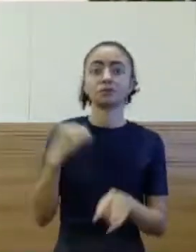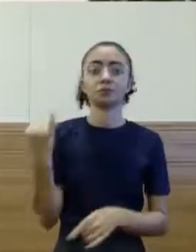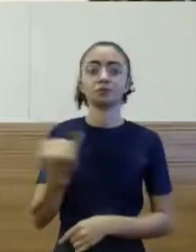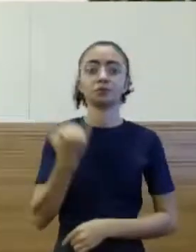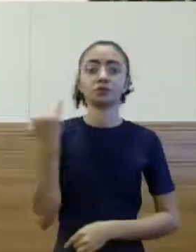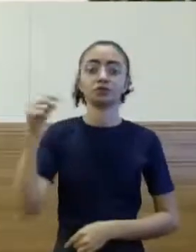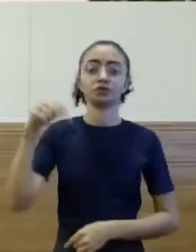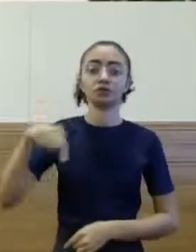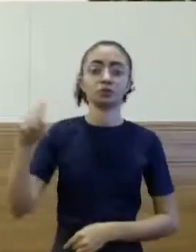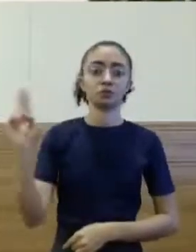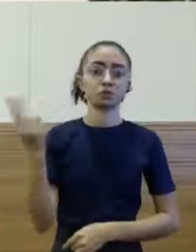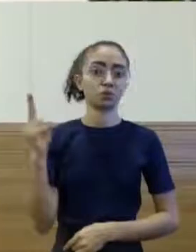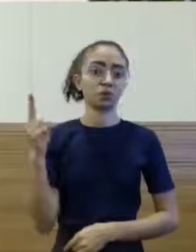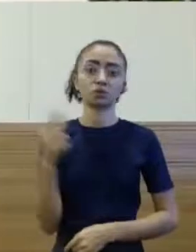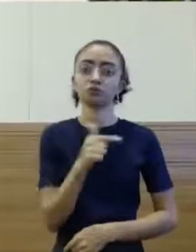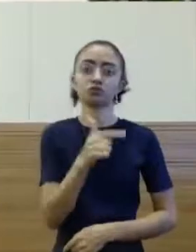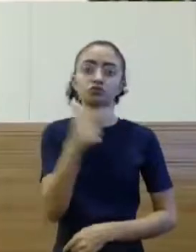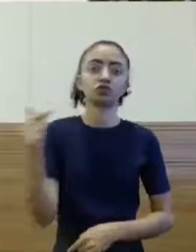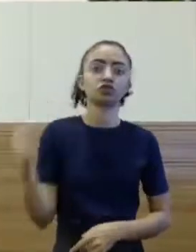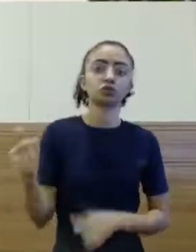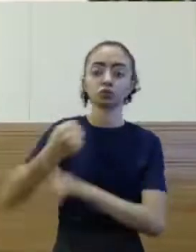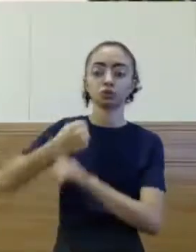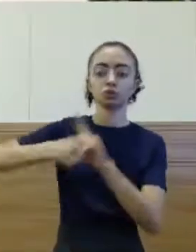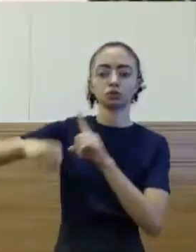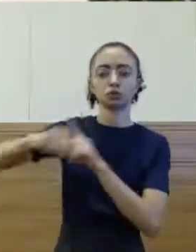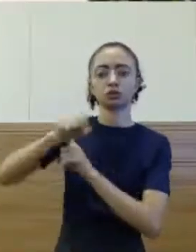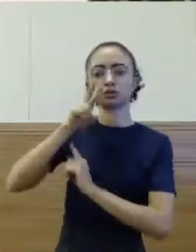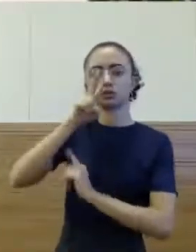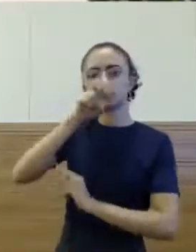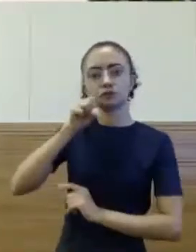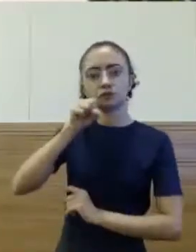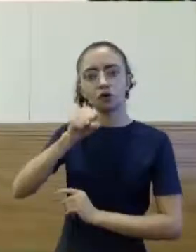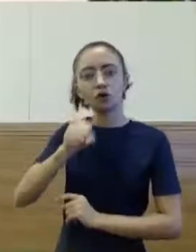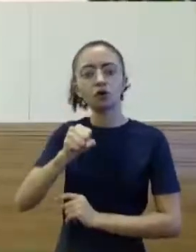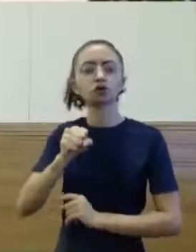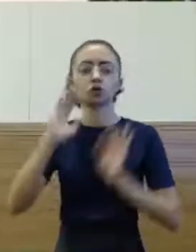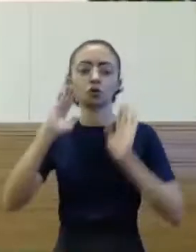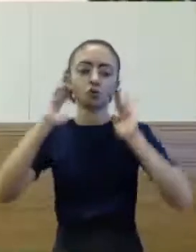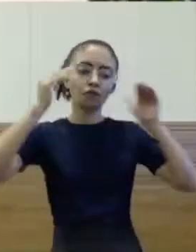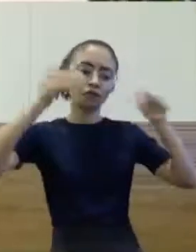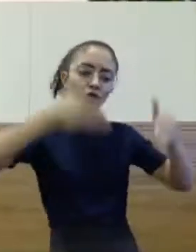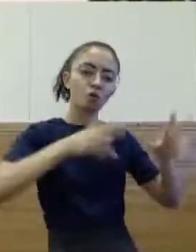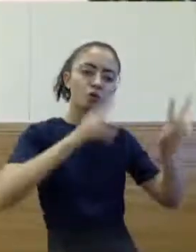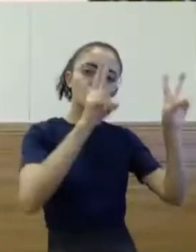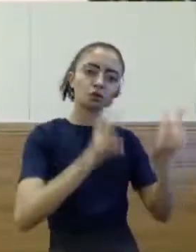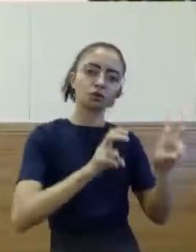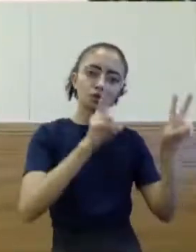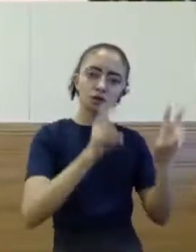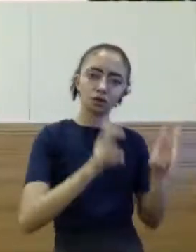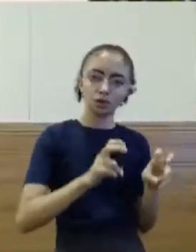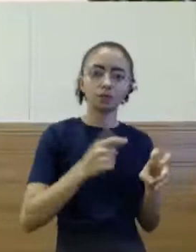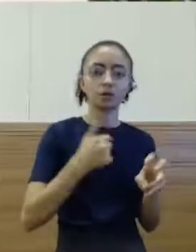didn't have this strong civil society on this theme, and I believe there's a regional process